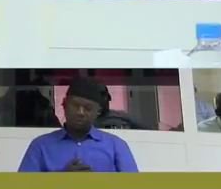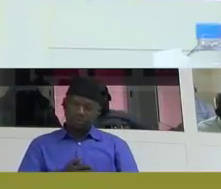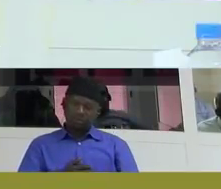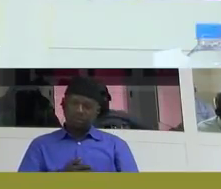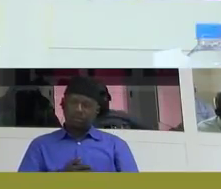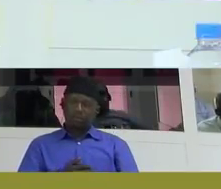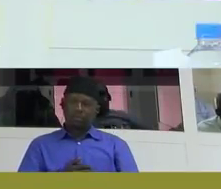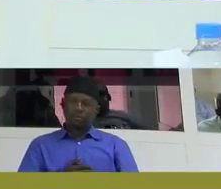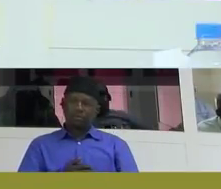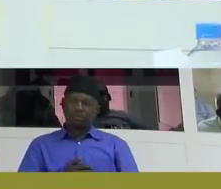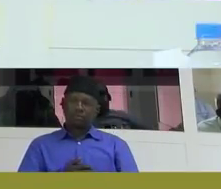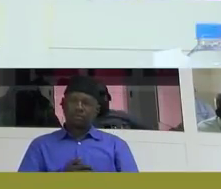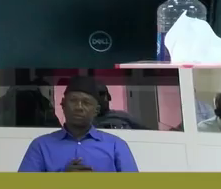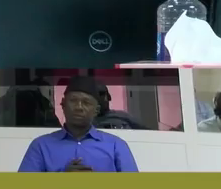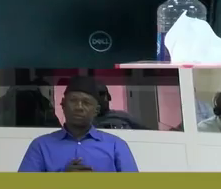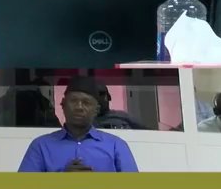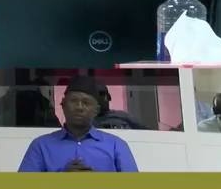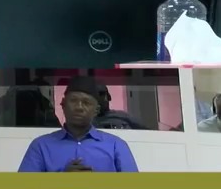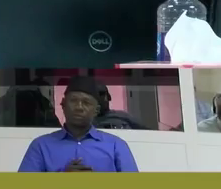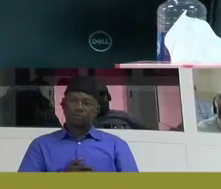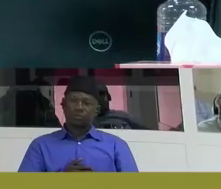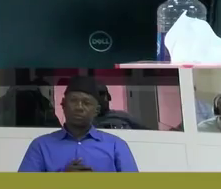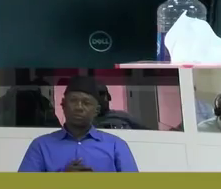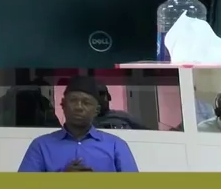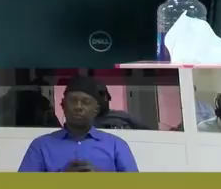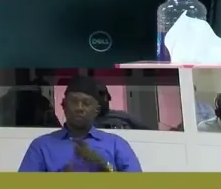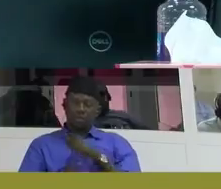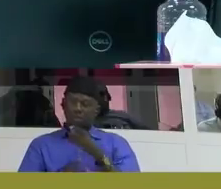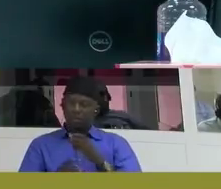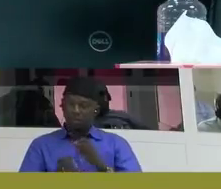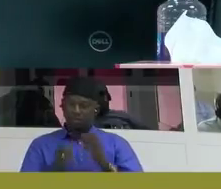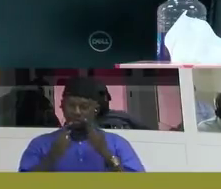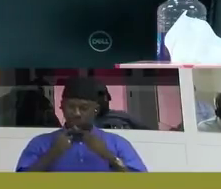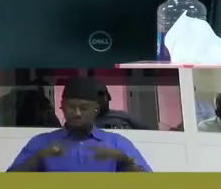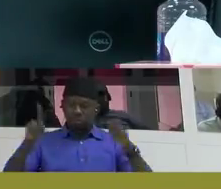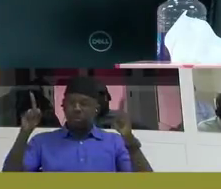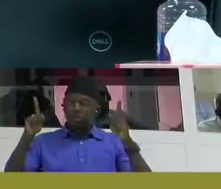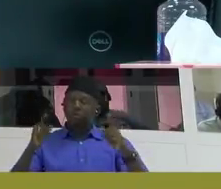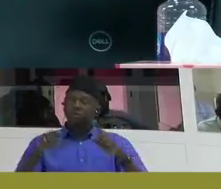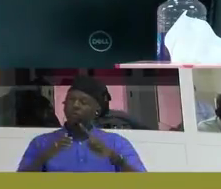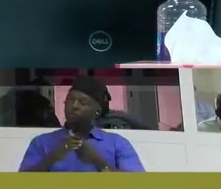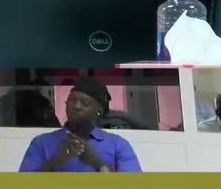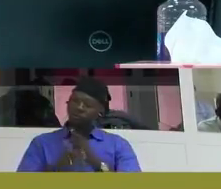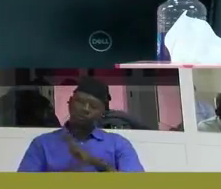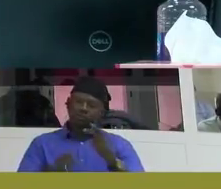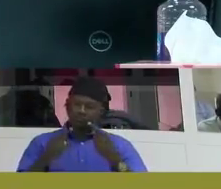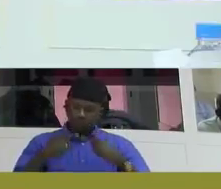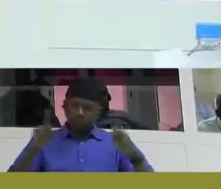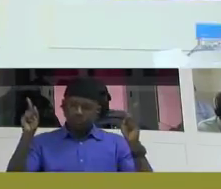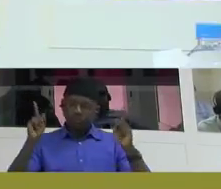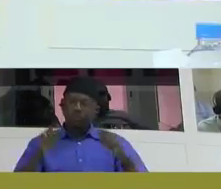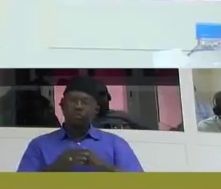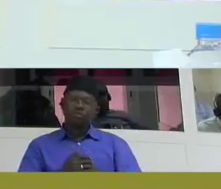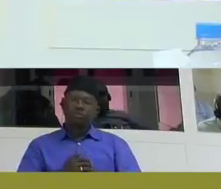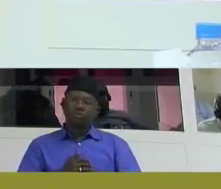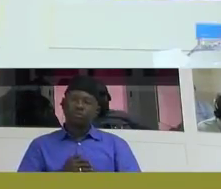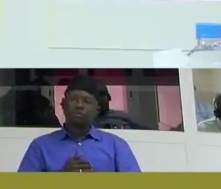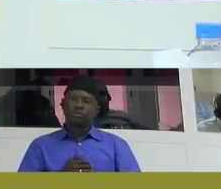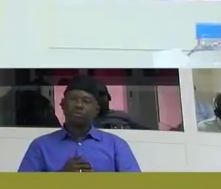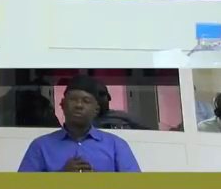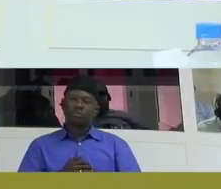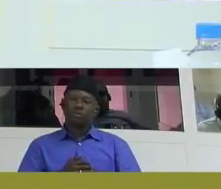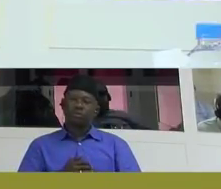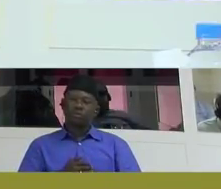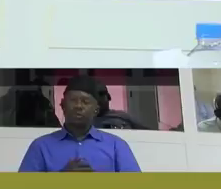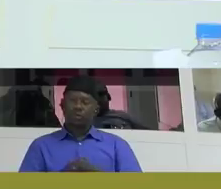Executive orders, excuse me, were they published or not published? They were published. There is a